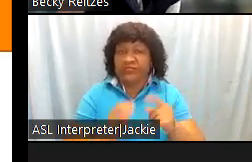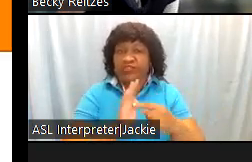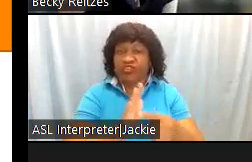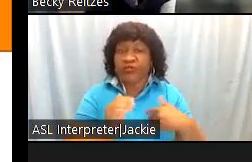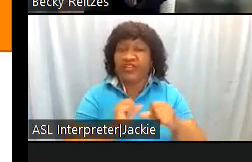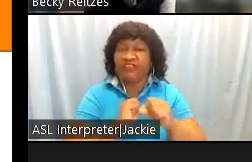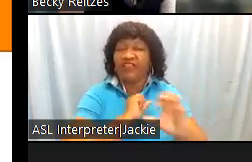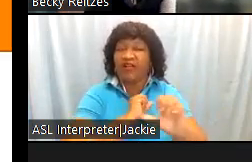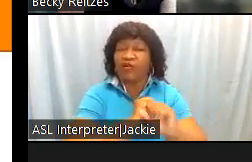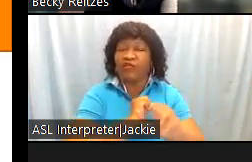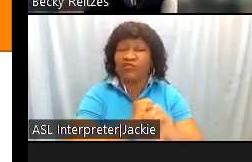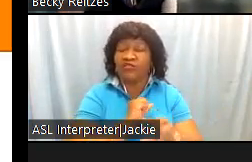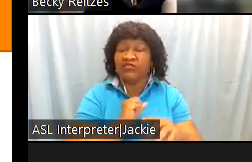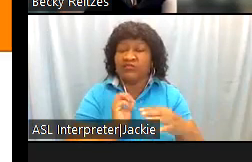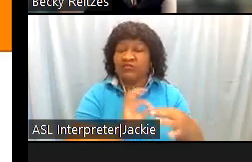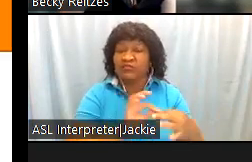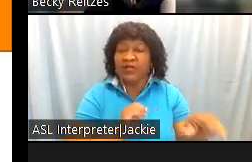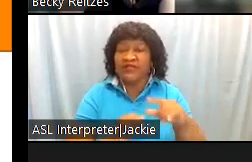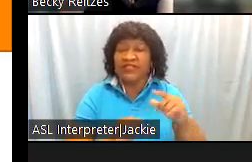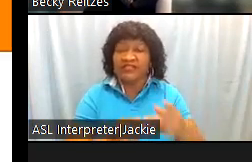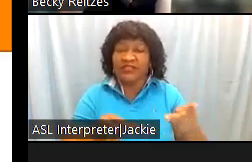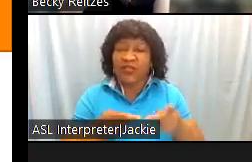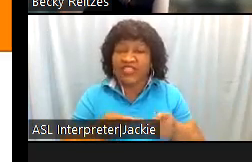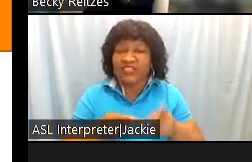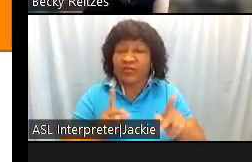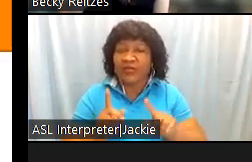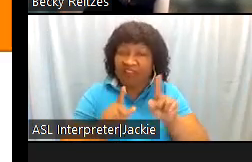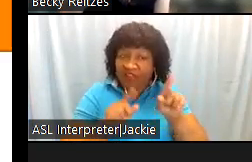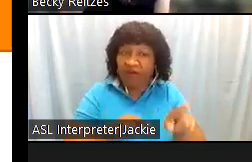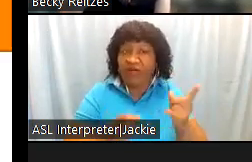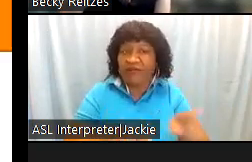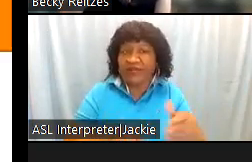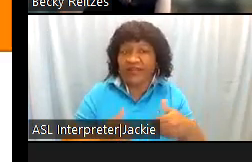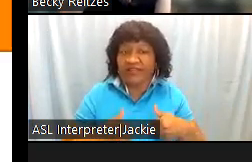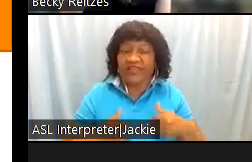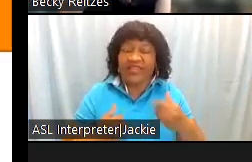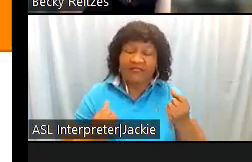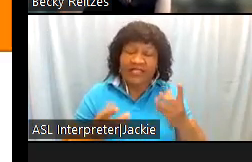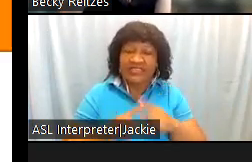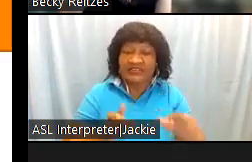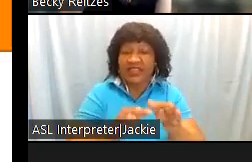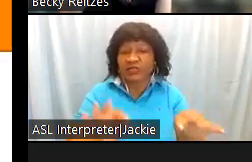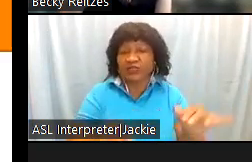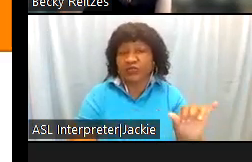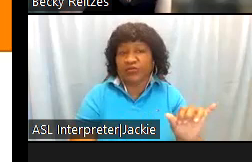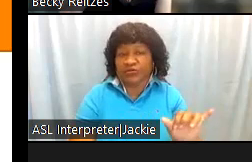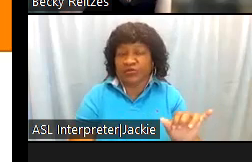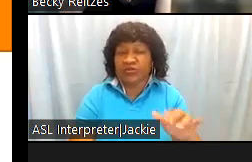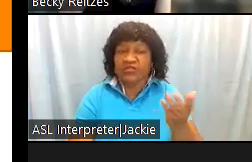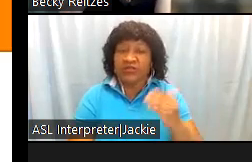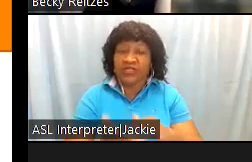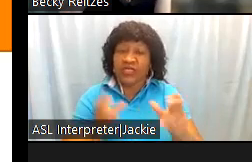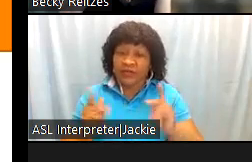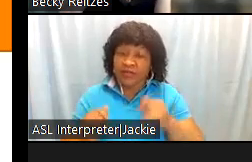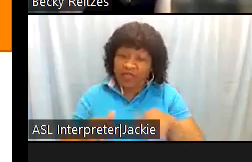flyers about these locations in many different languages. And so folks